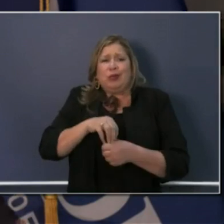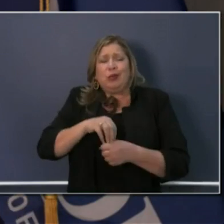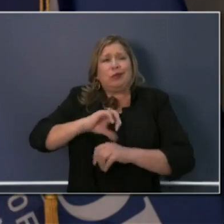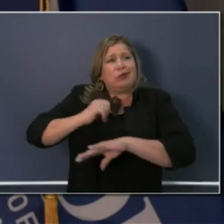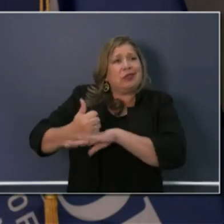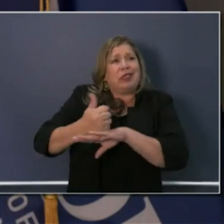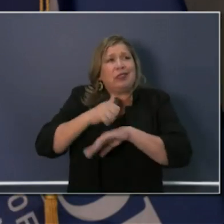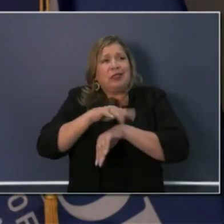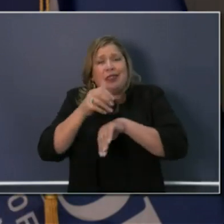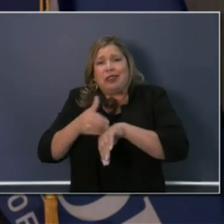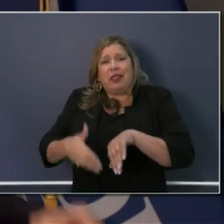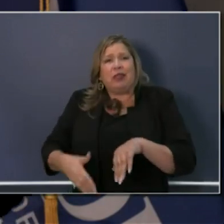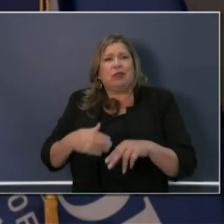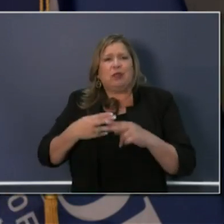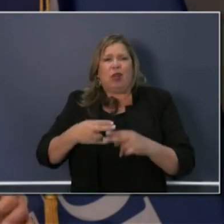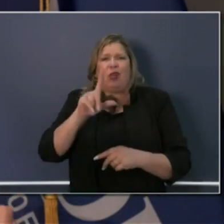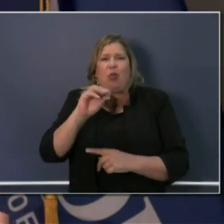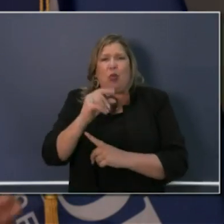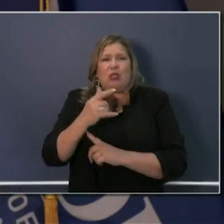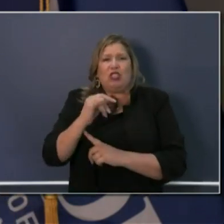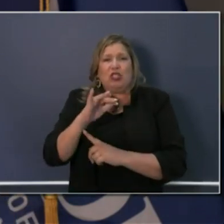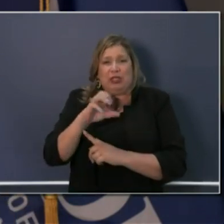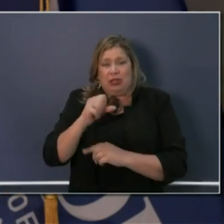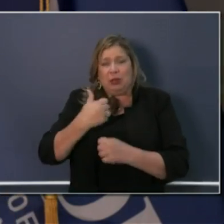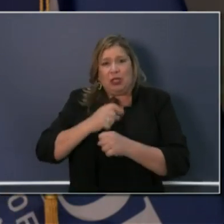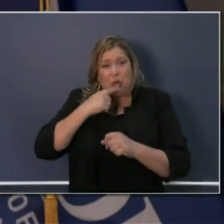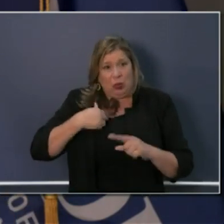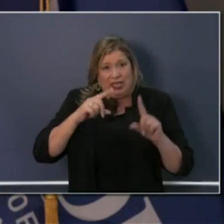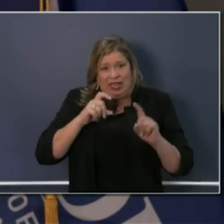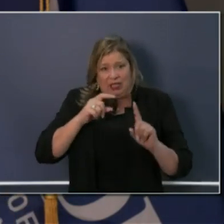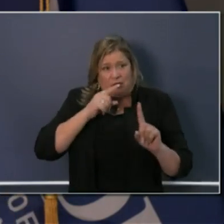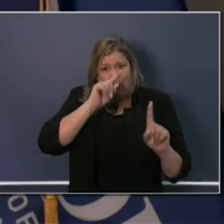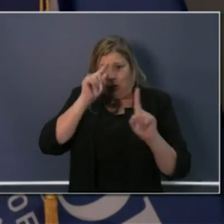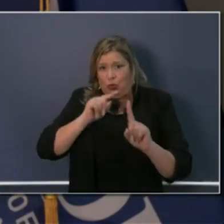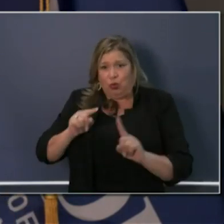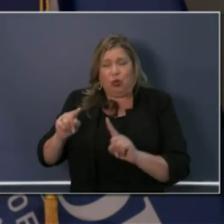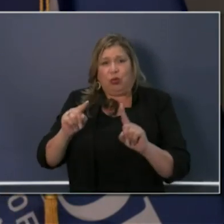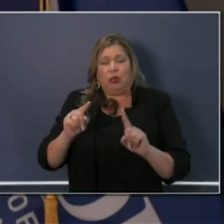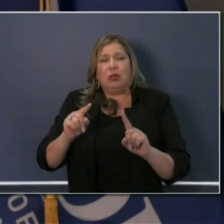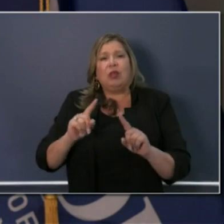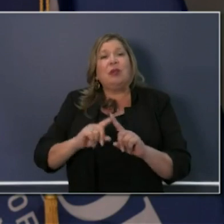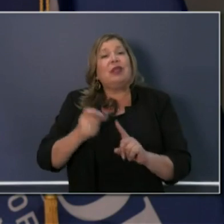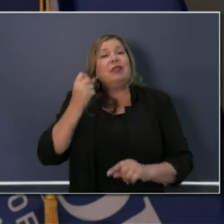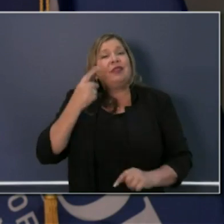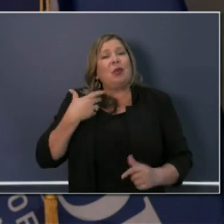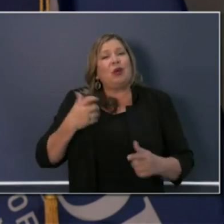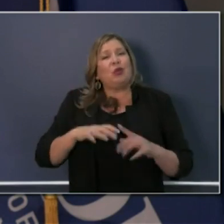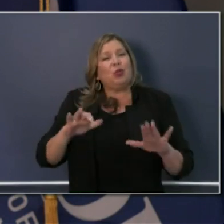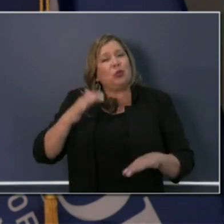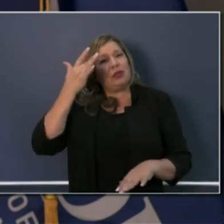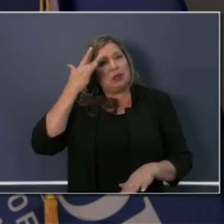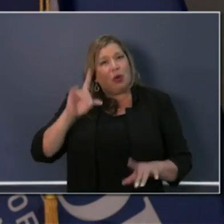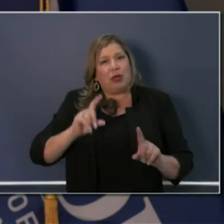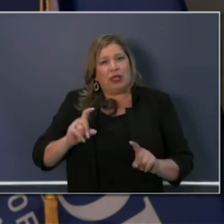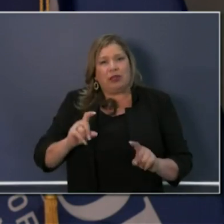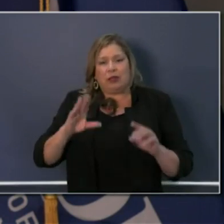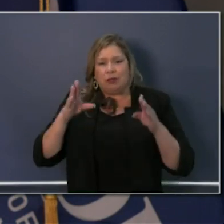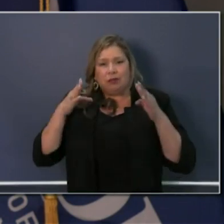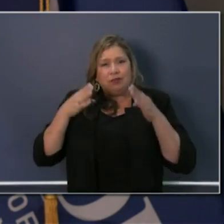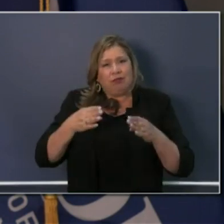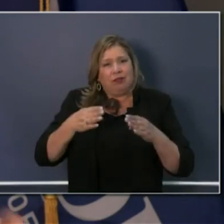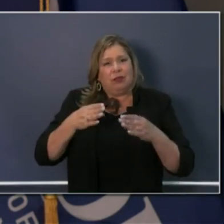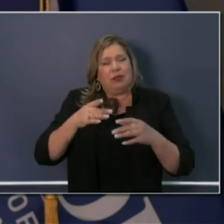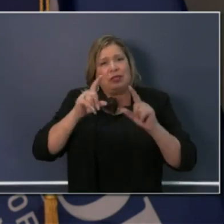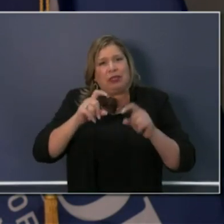though, smart testing, targeted testing, more community testing, this community surveillance in the lexicon